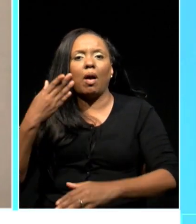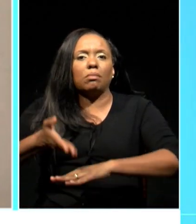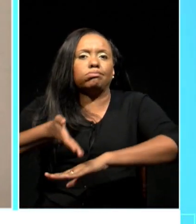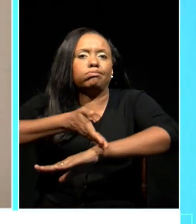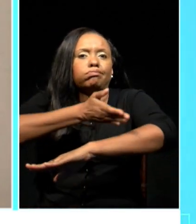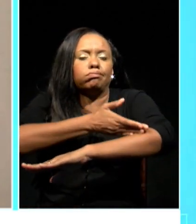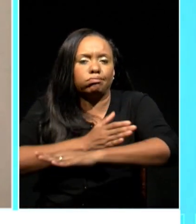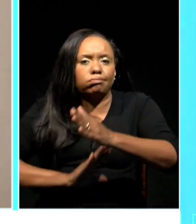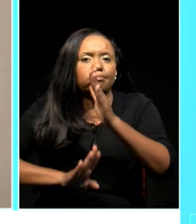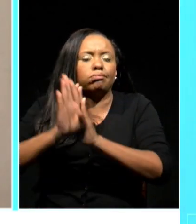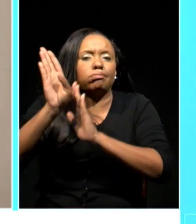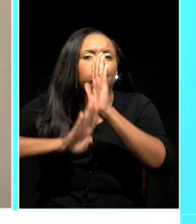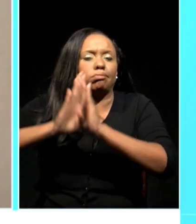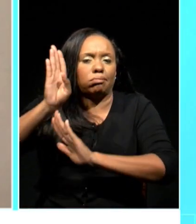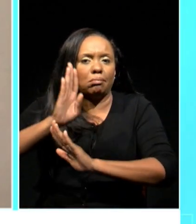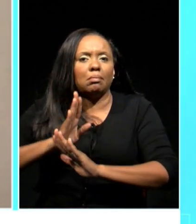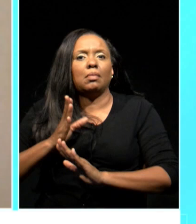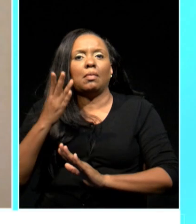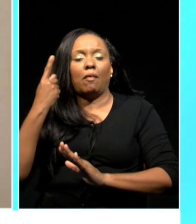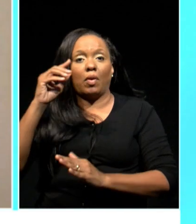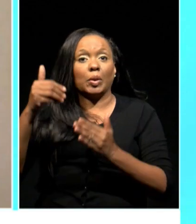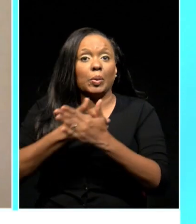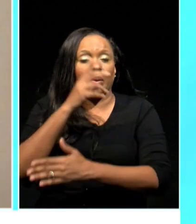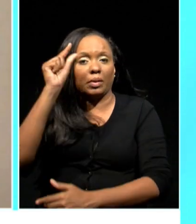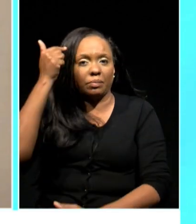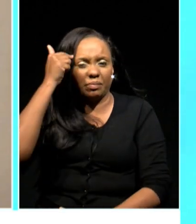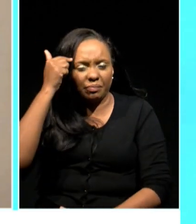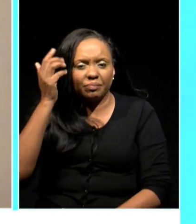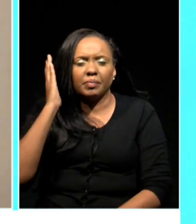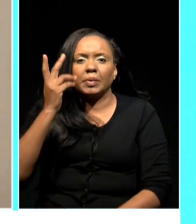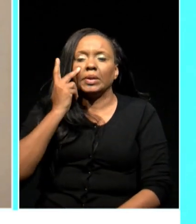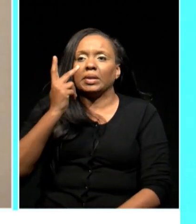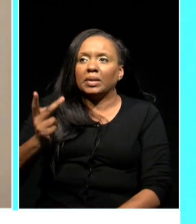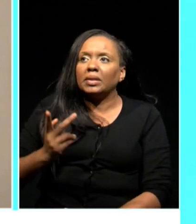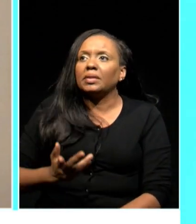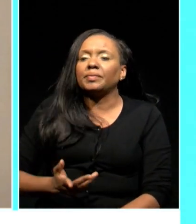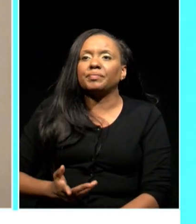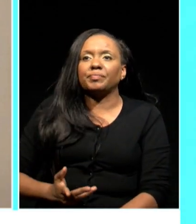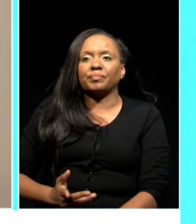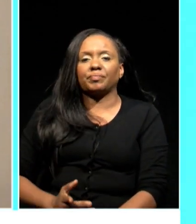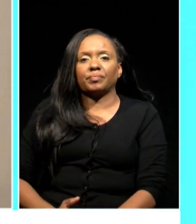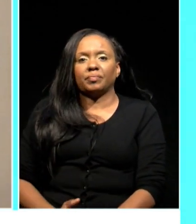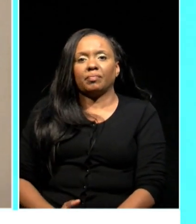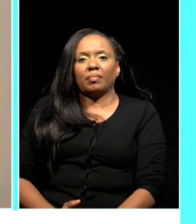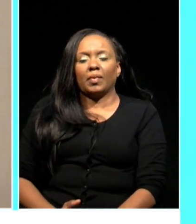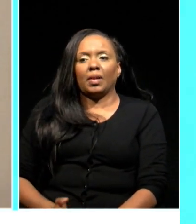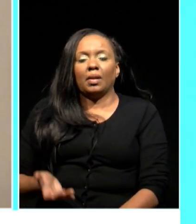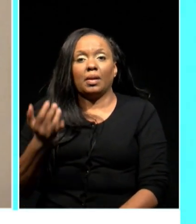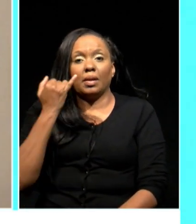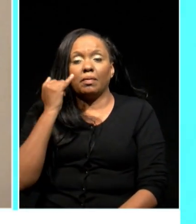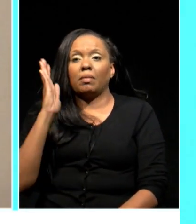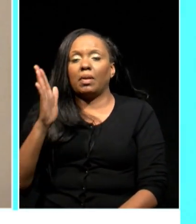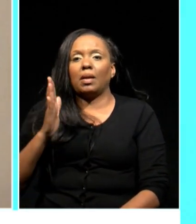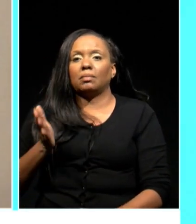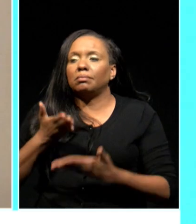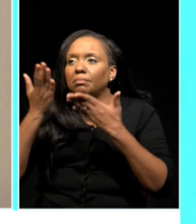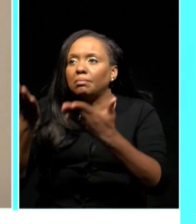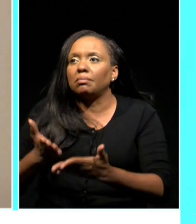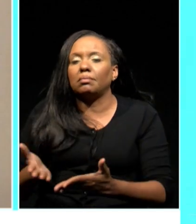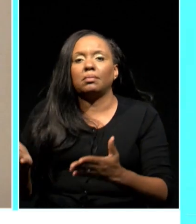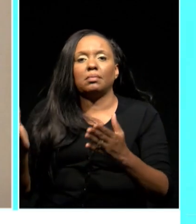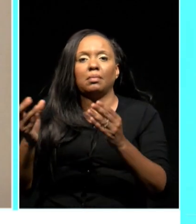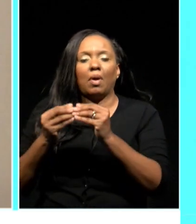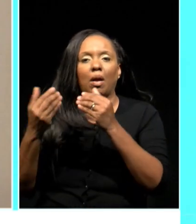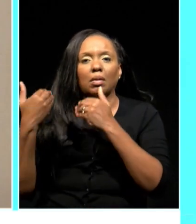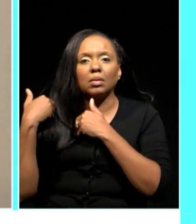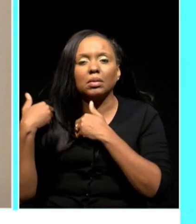within the cabinet and within the government. And we will definitely see if they're put to task and whether they're given any responsibilities to help them grow